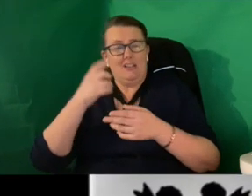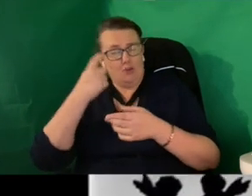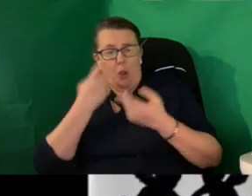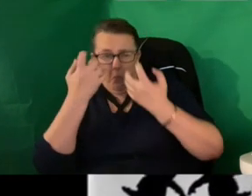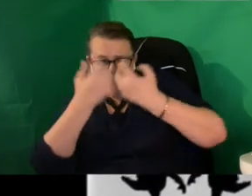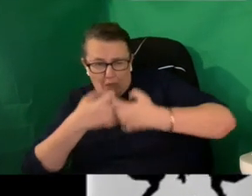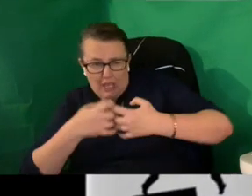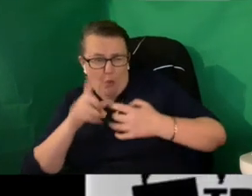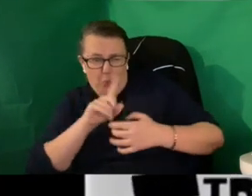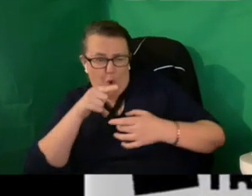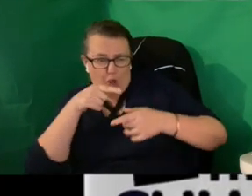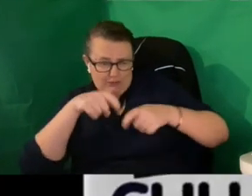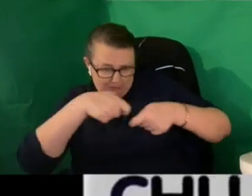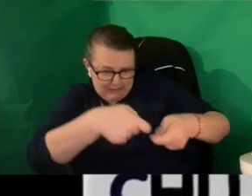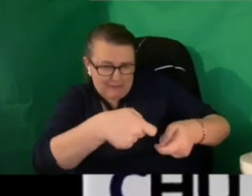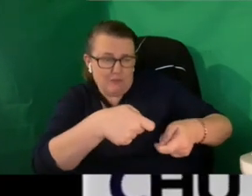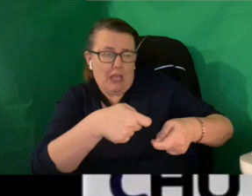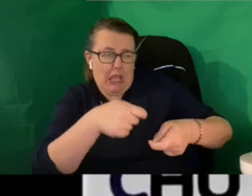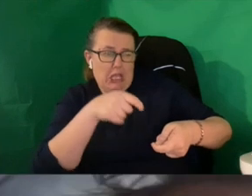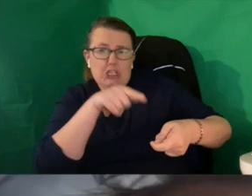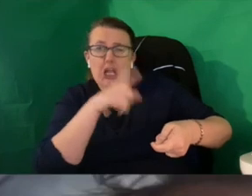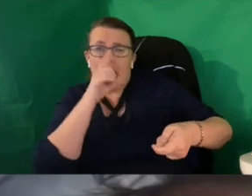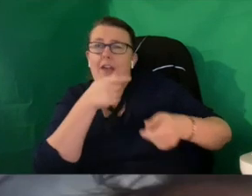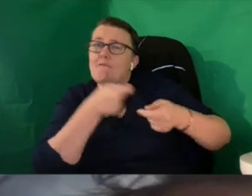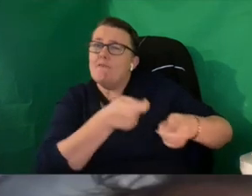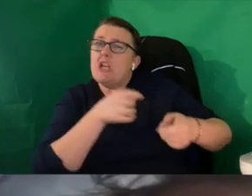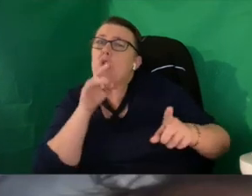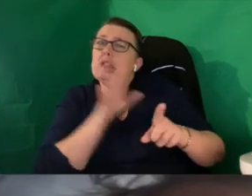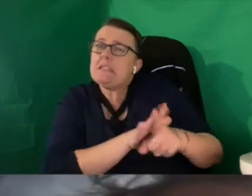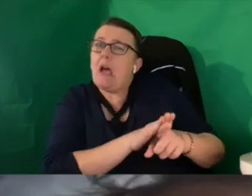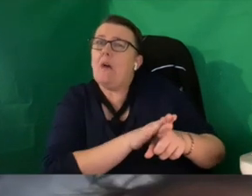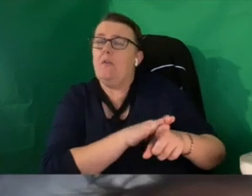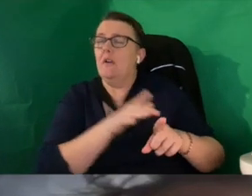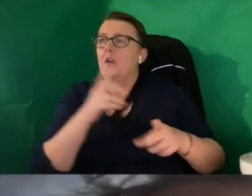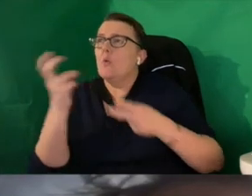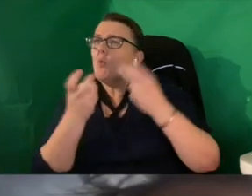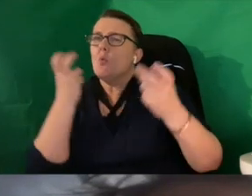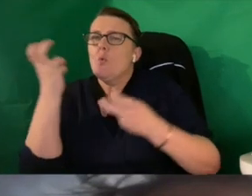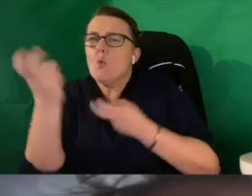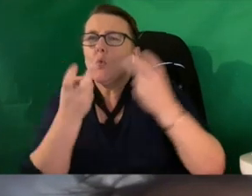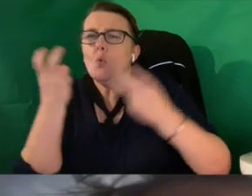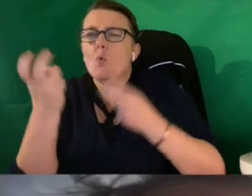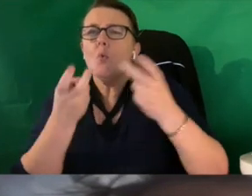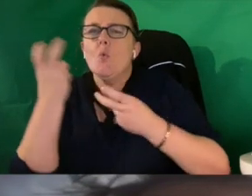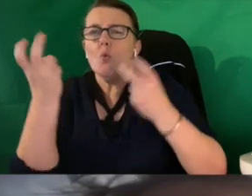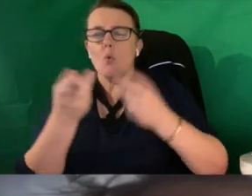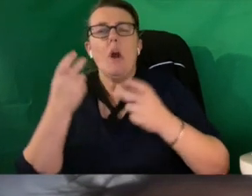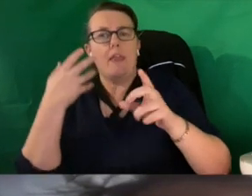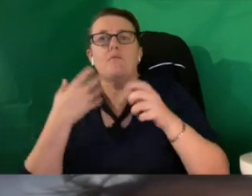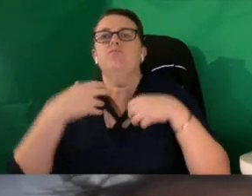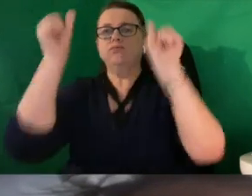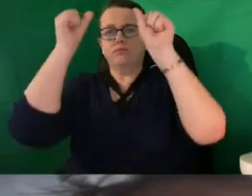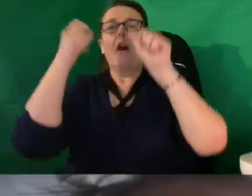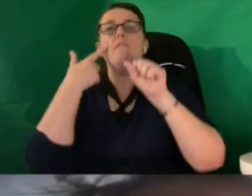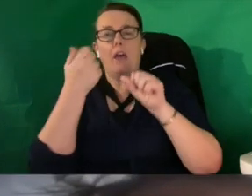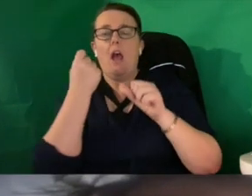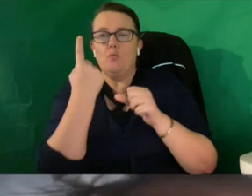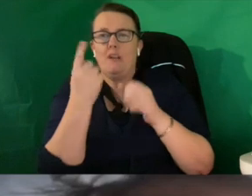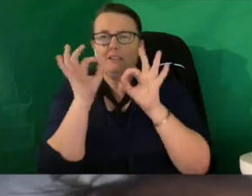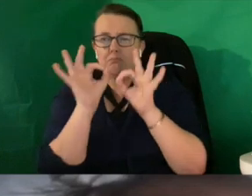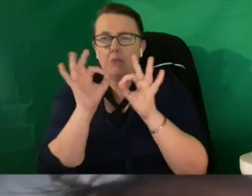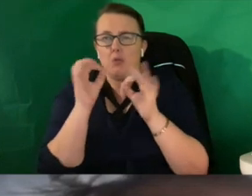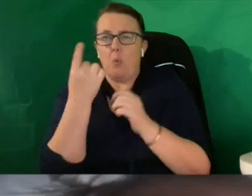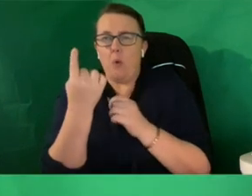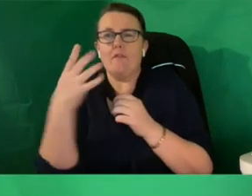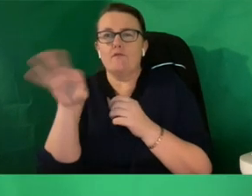was a godsend. That was fantastic because it got her off the tube and it got her feeding independently.